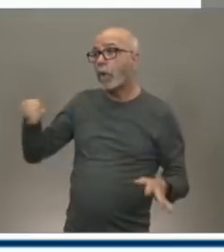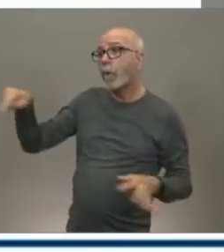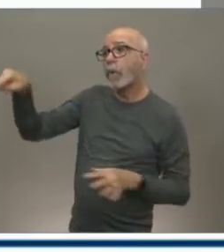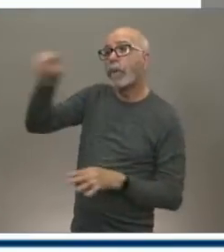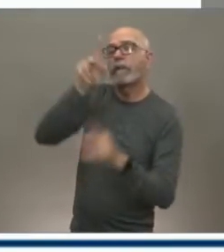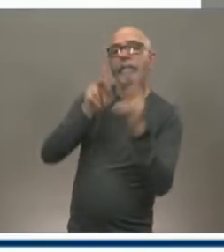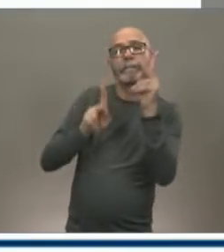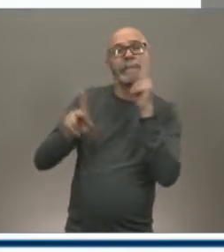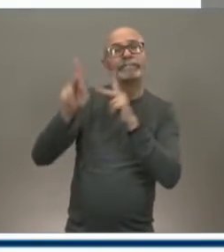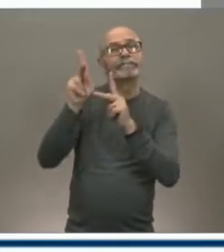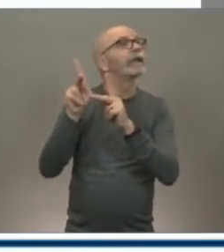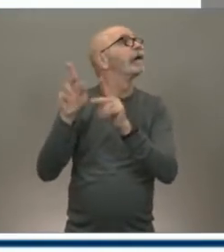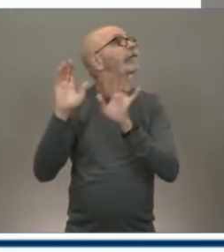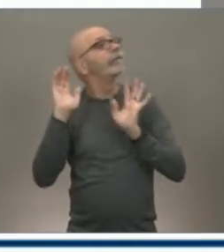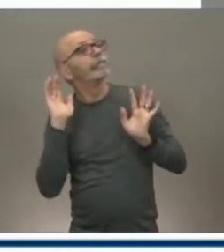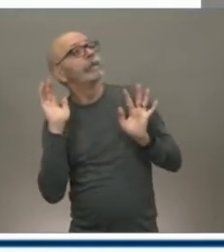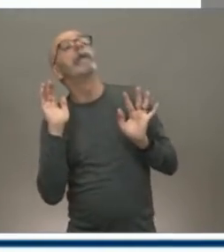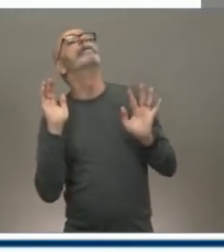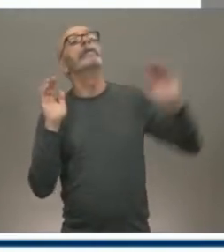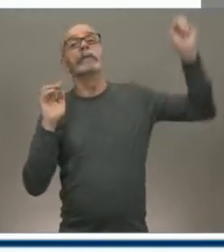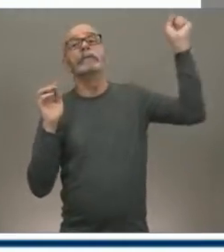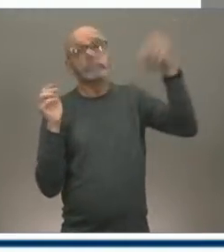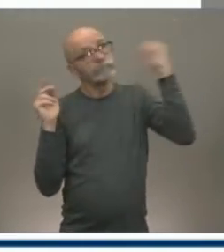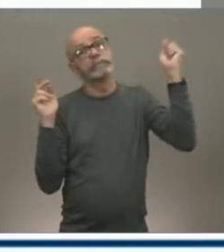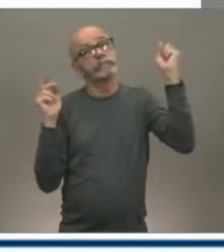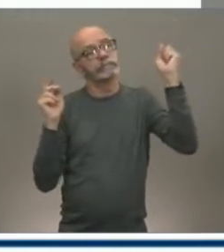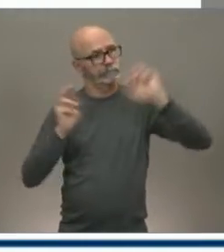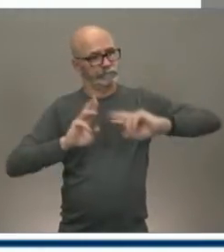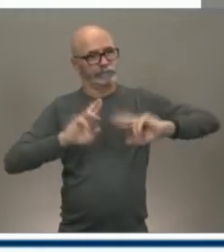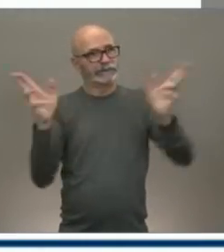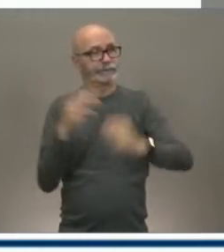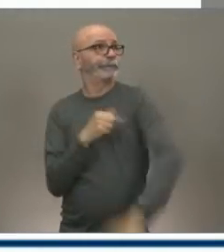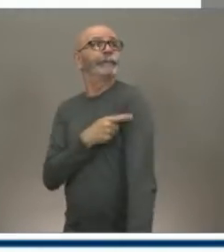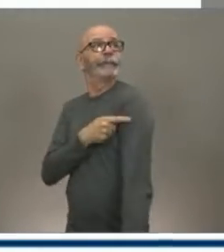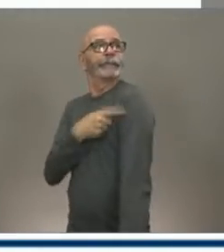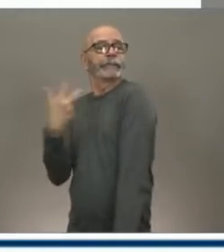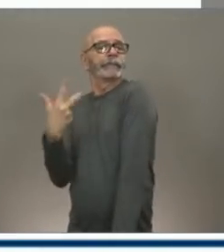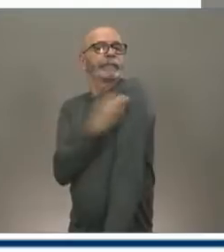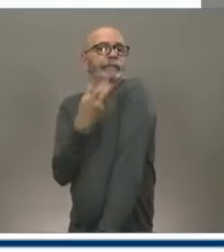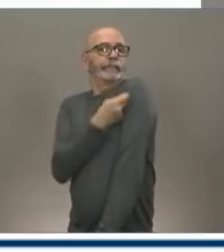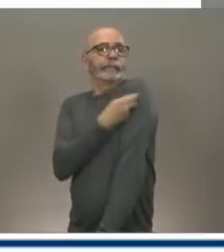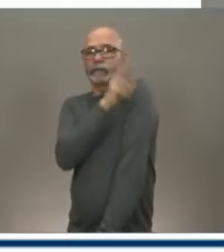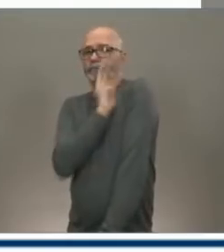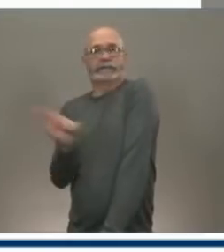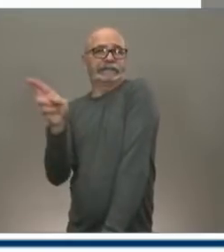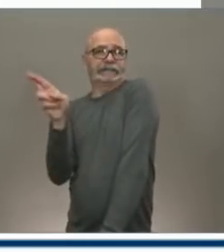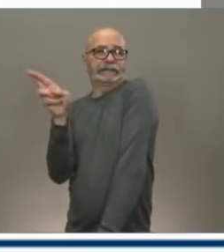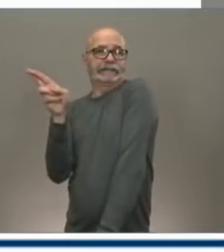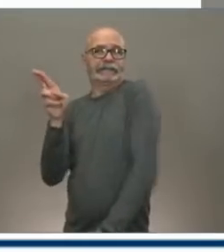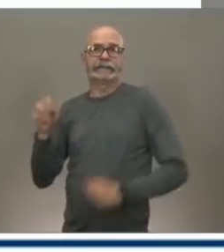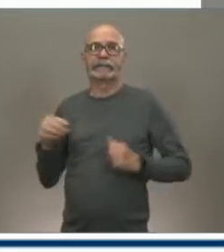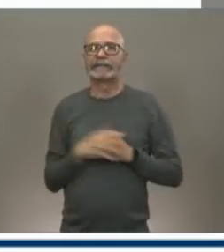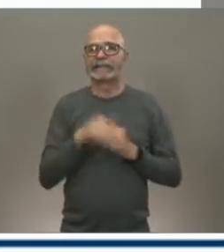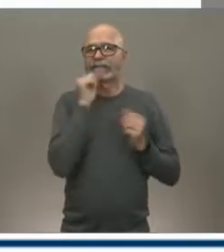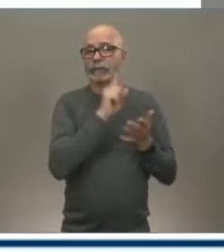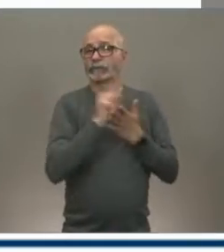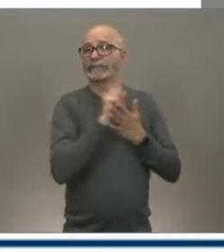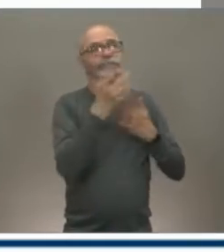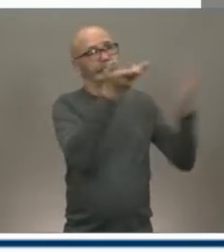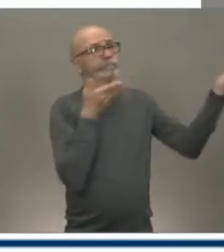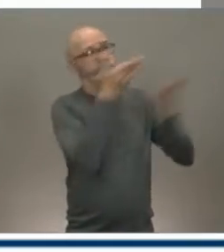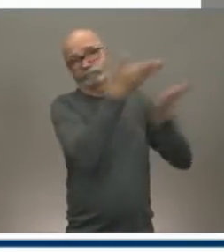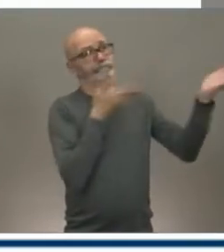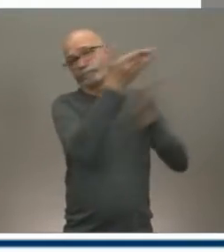approval, we are ready to start rolling out the vaccine as we start to get the weekly shipments of vaccine coming to